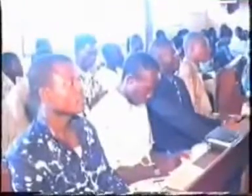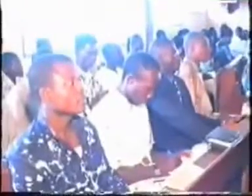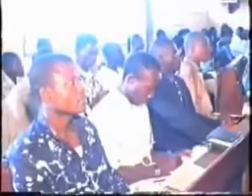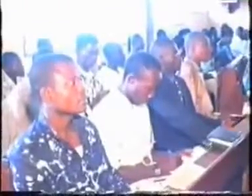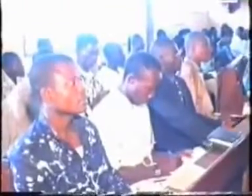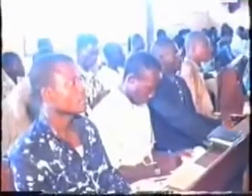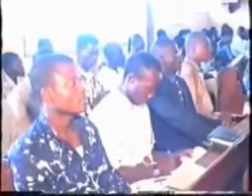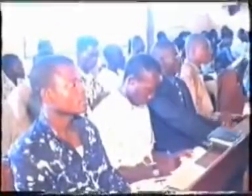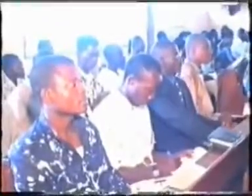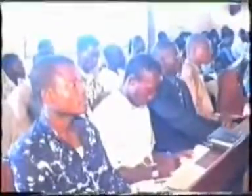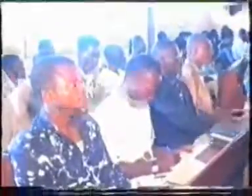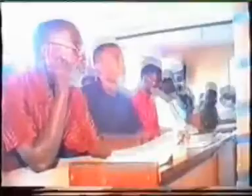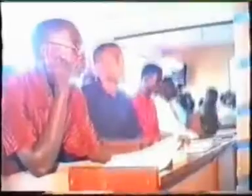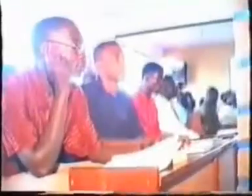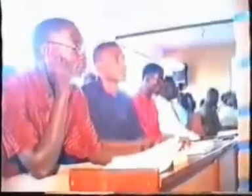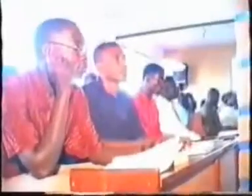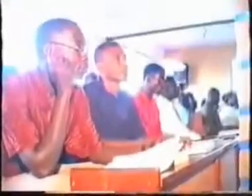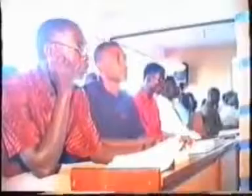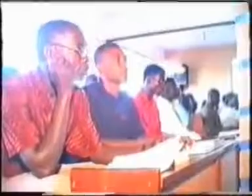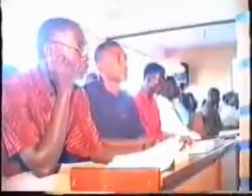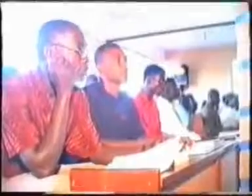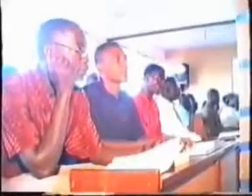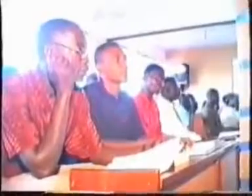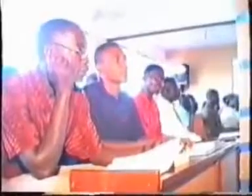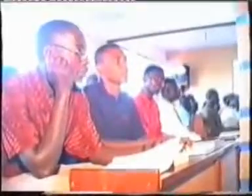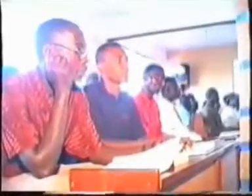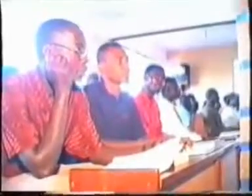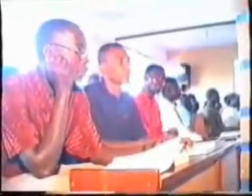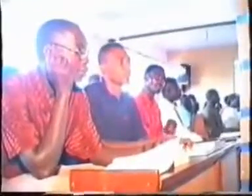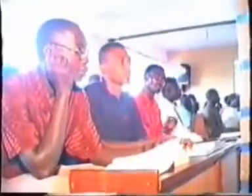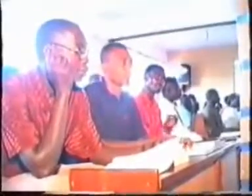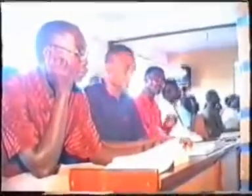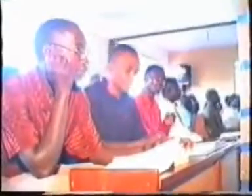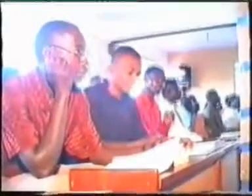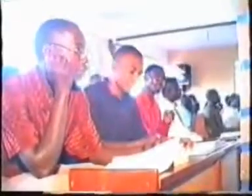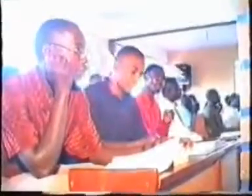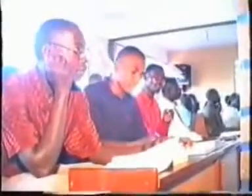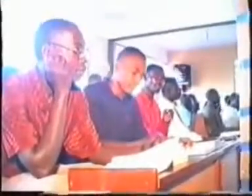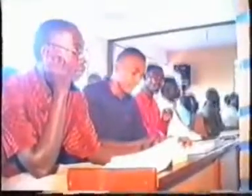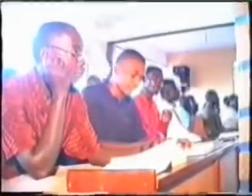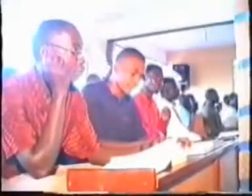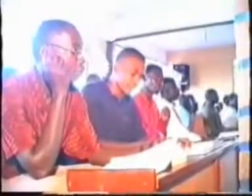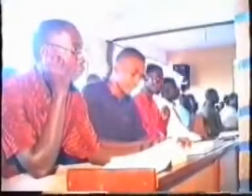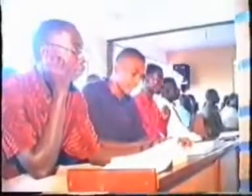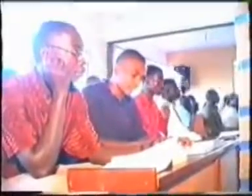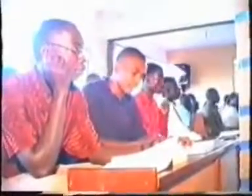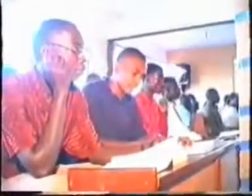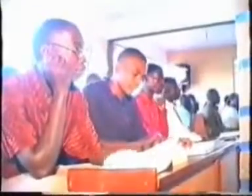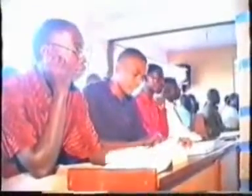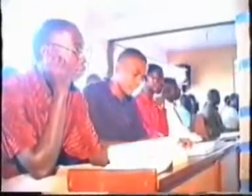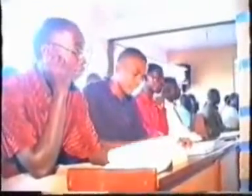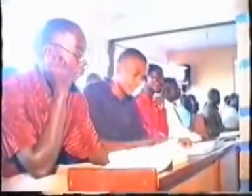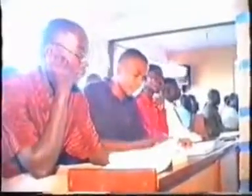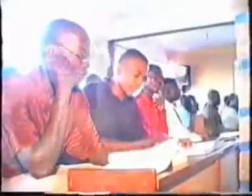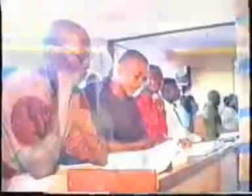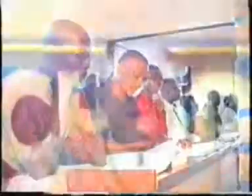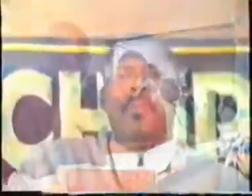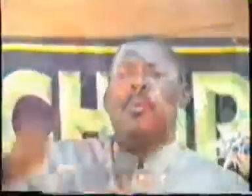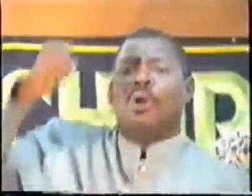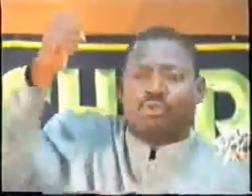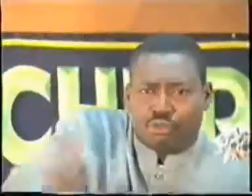on. So, open New Testament, so open Christianity, Nessa, umma. Said when you go for a chair one, we should